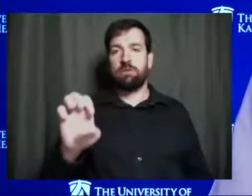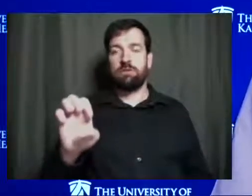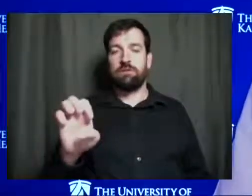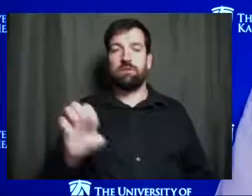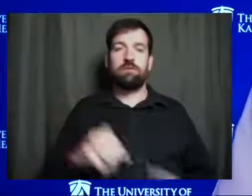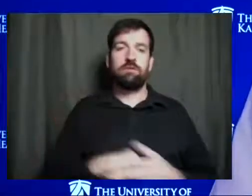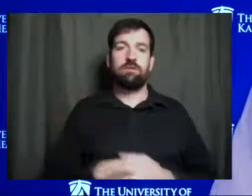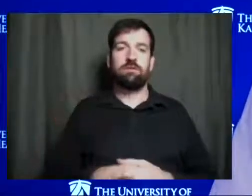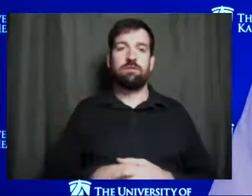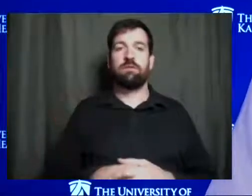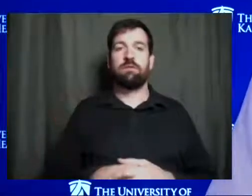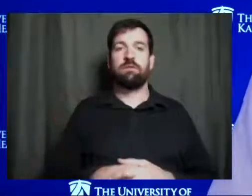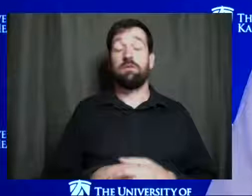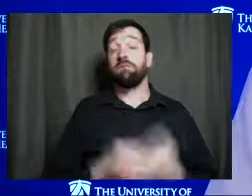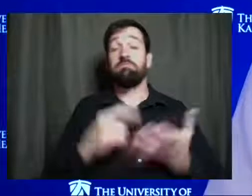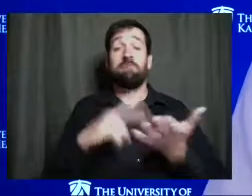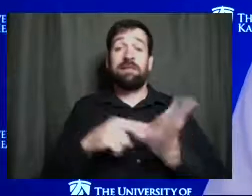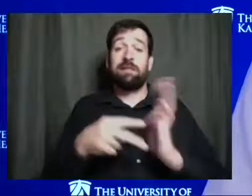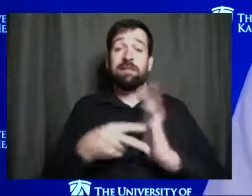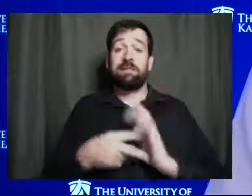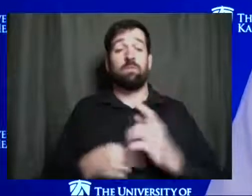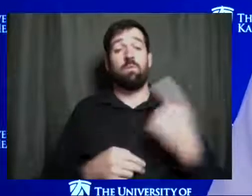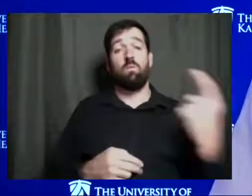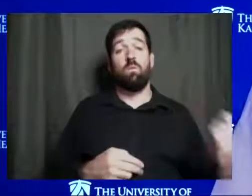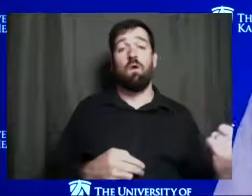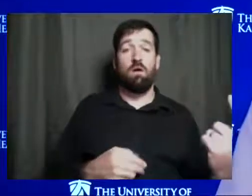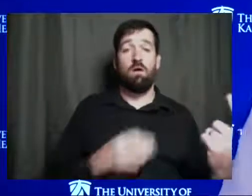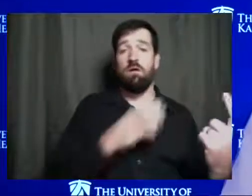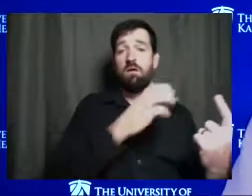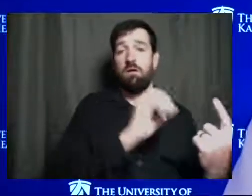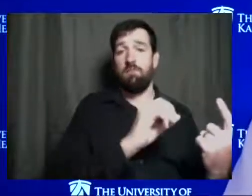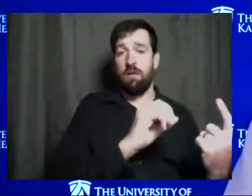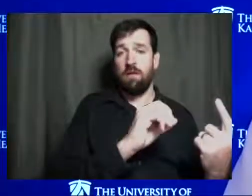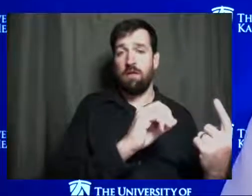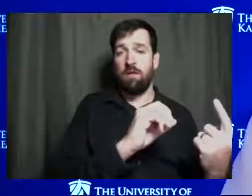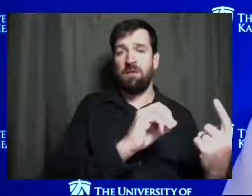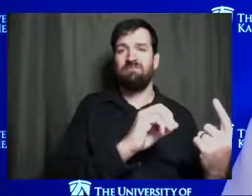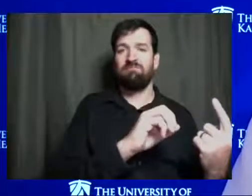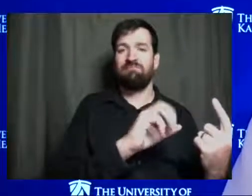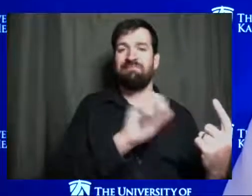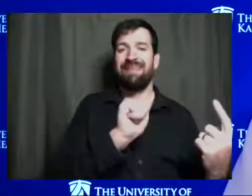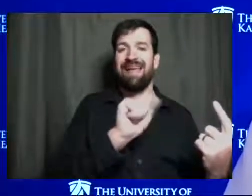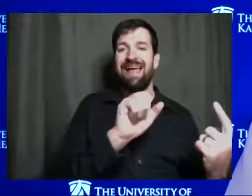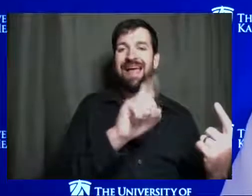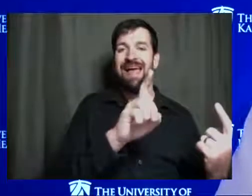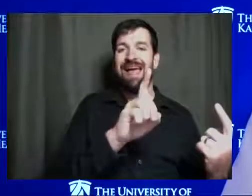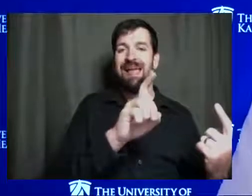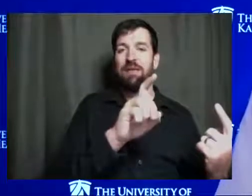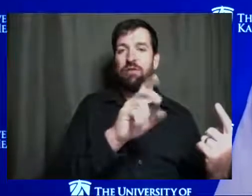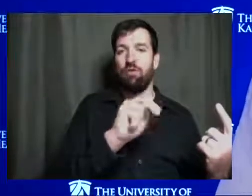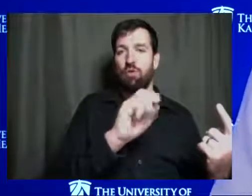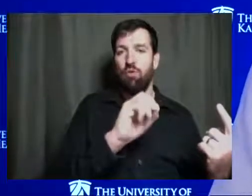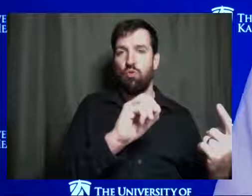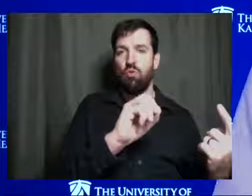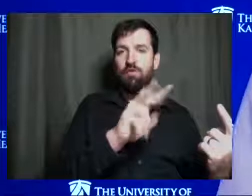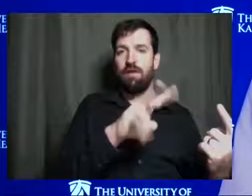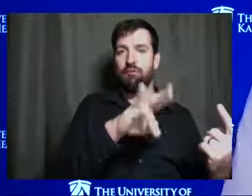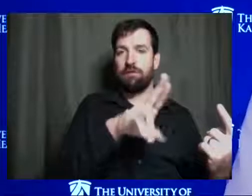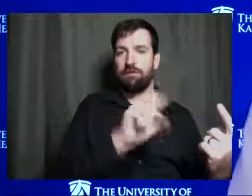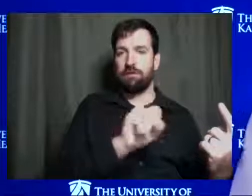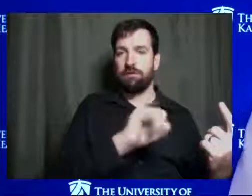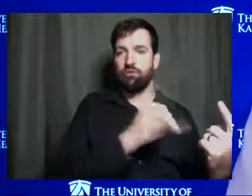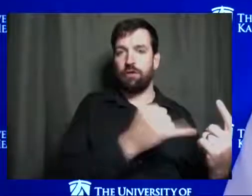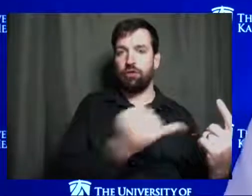dosing, which is basically you have one company or one platform, which is the adenovirus, the Johnson & Johnson, and then you mix it with an